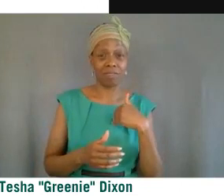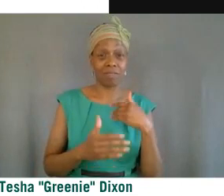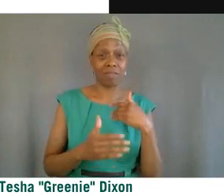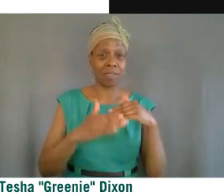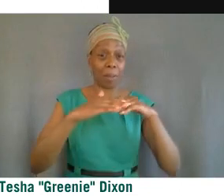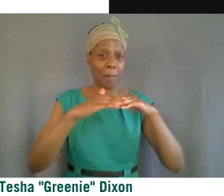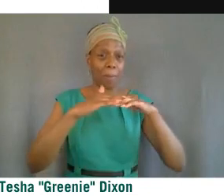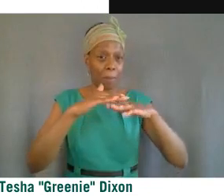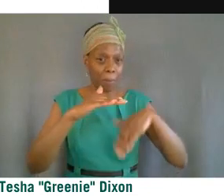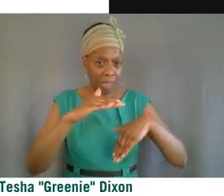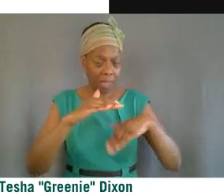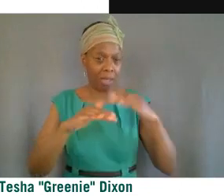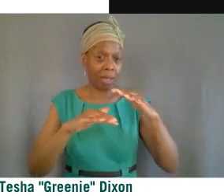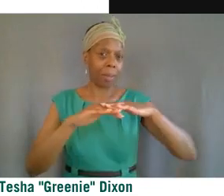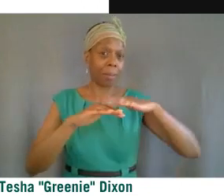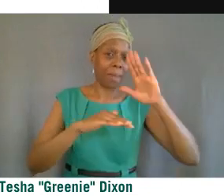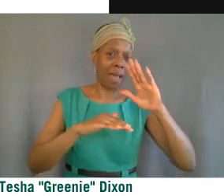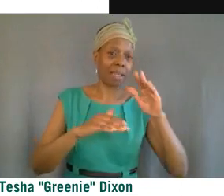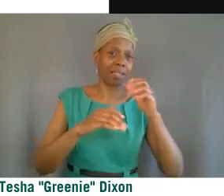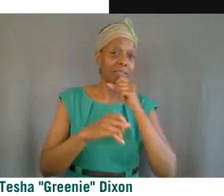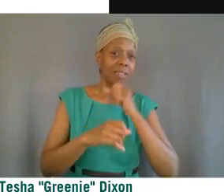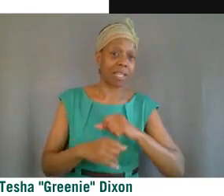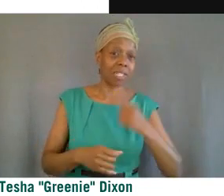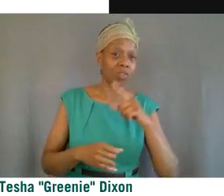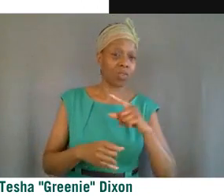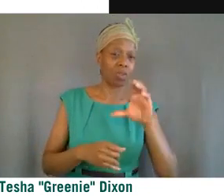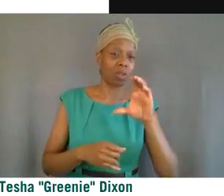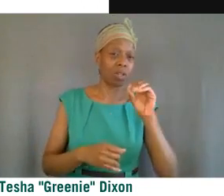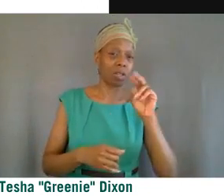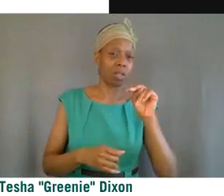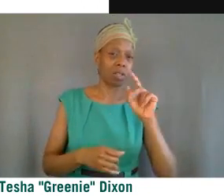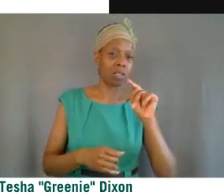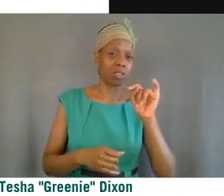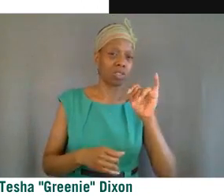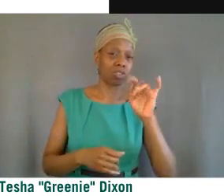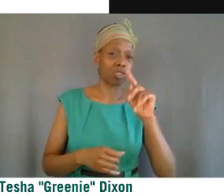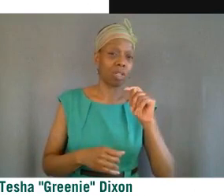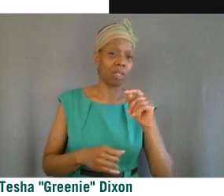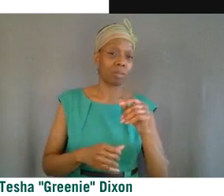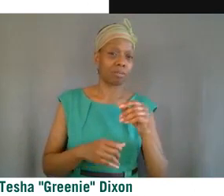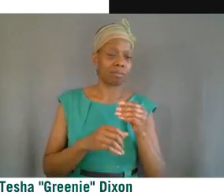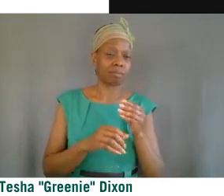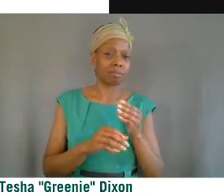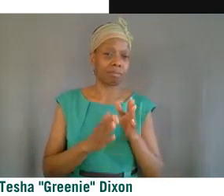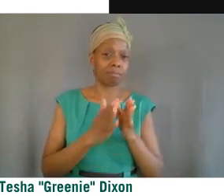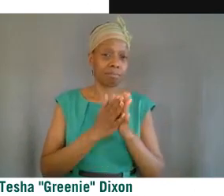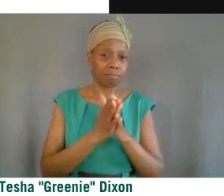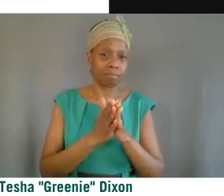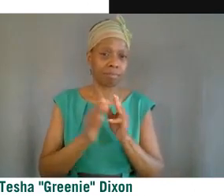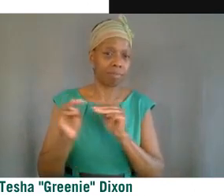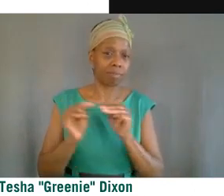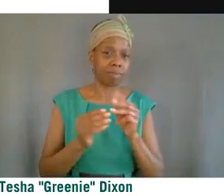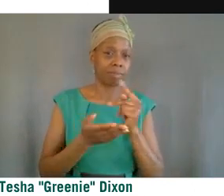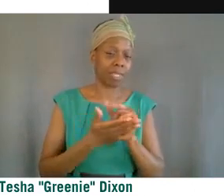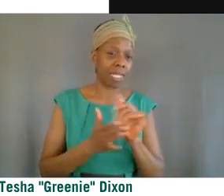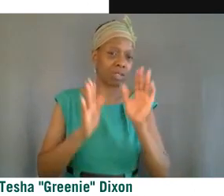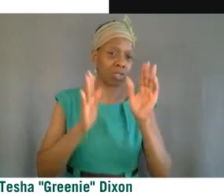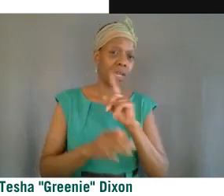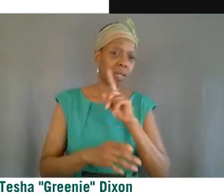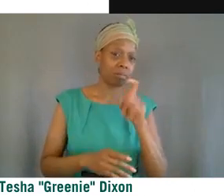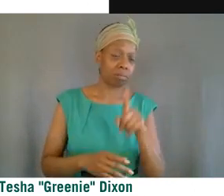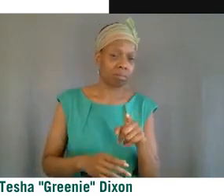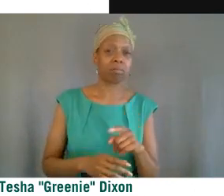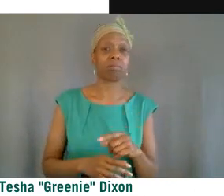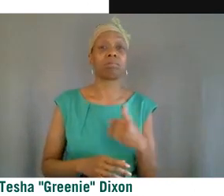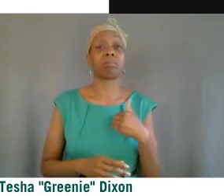maximum age for specifically for constraint induced movement therapy. It's a great question. I think